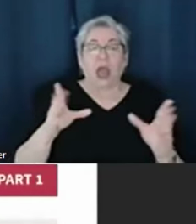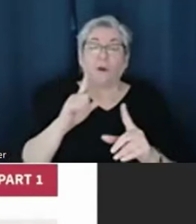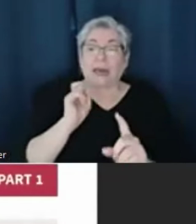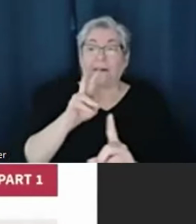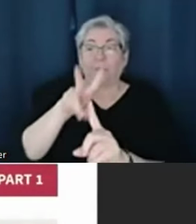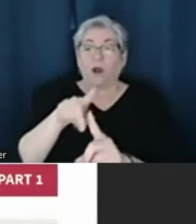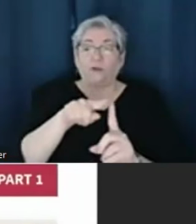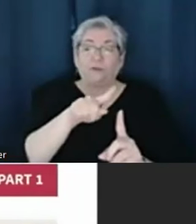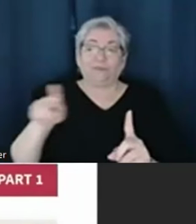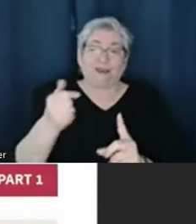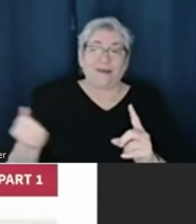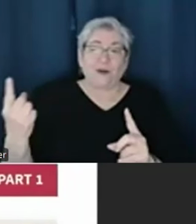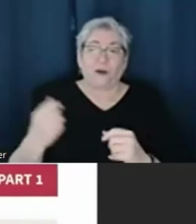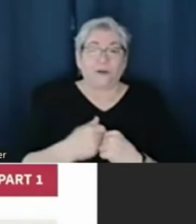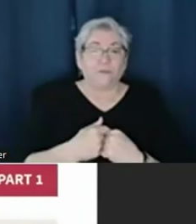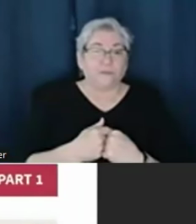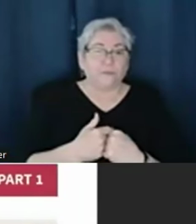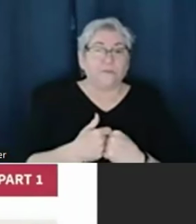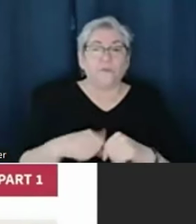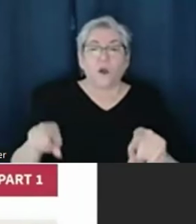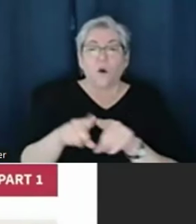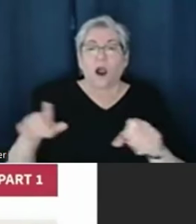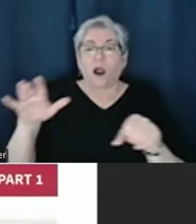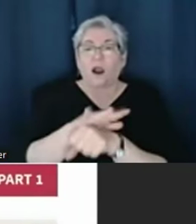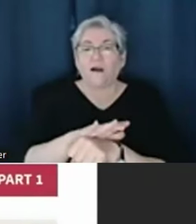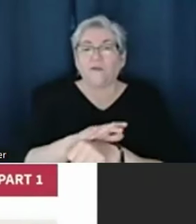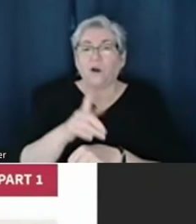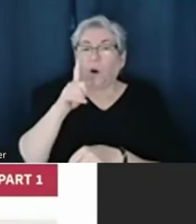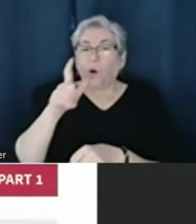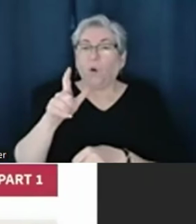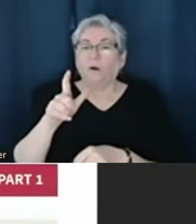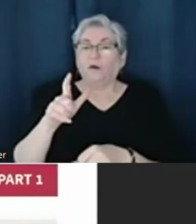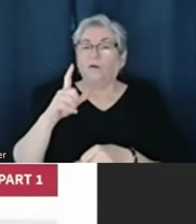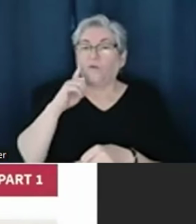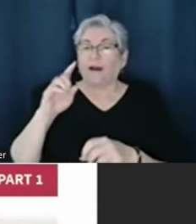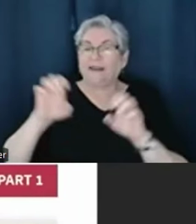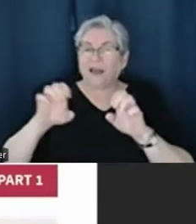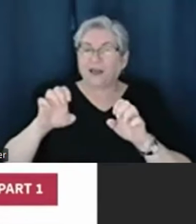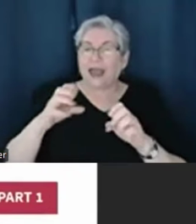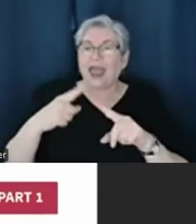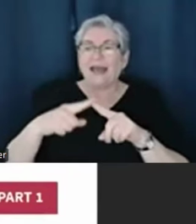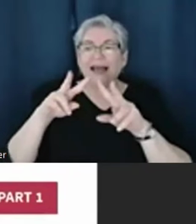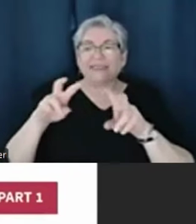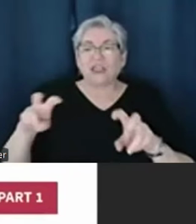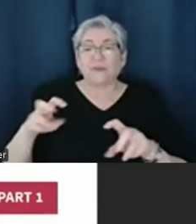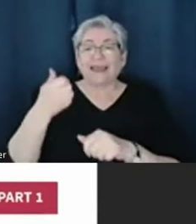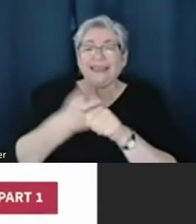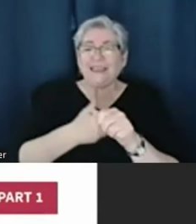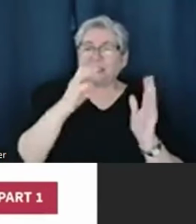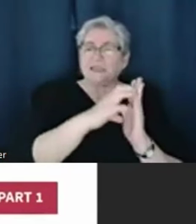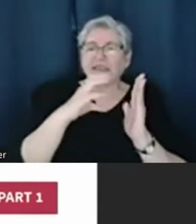everywhere. We also cover a little bit about evaluations and assessments. In each one of these sections, just sort of to show you